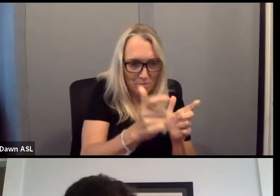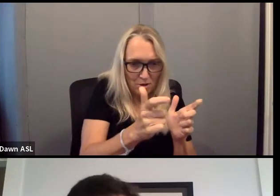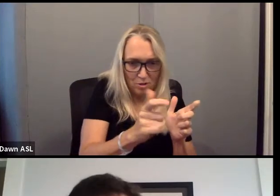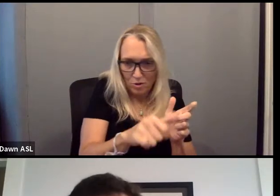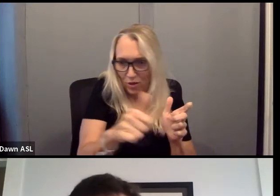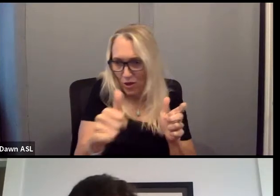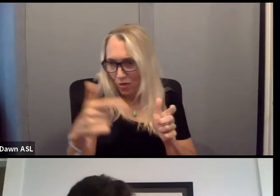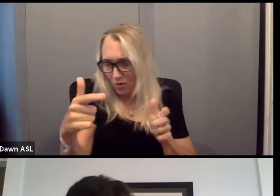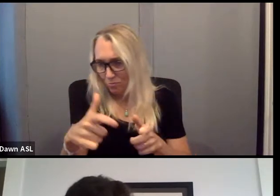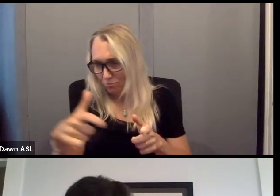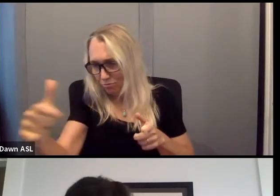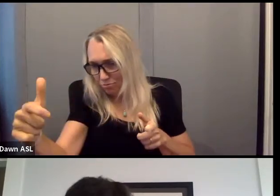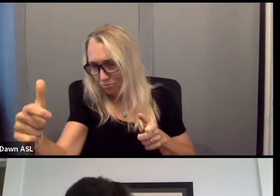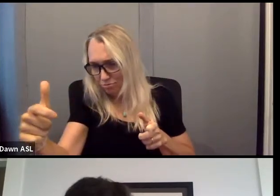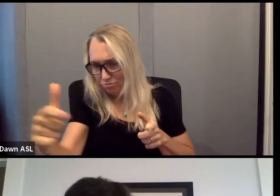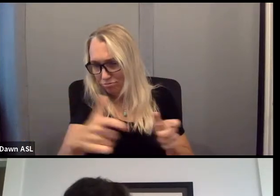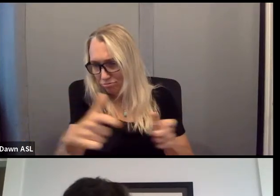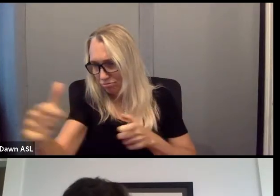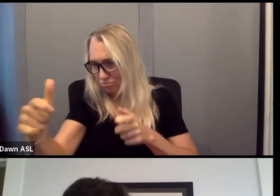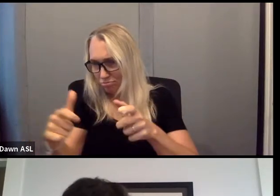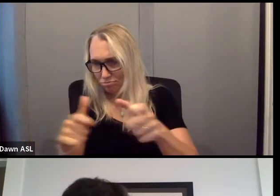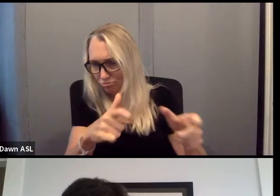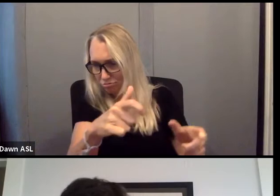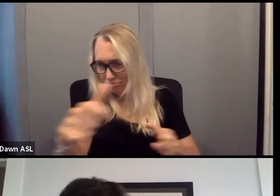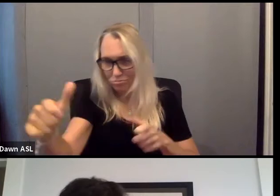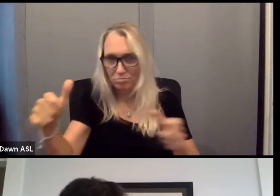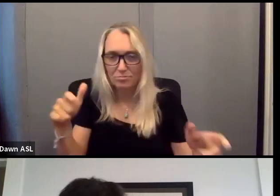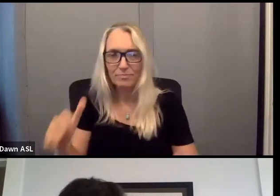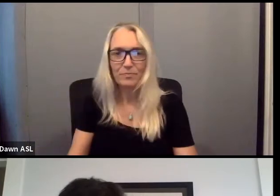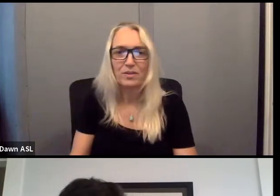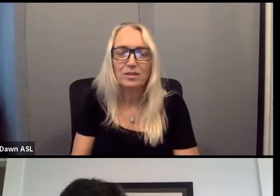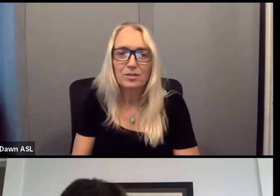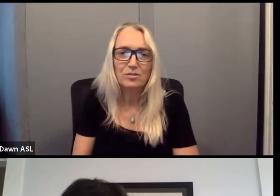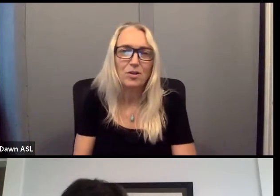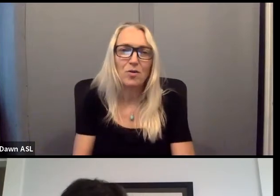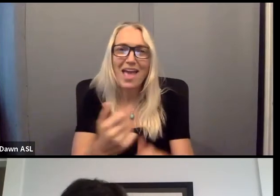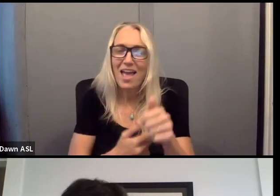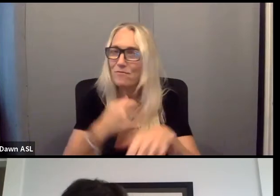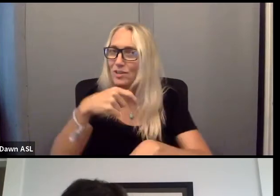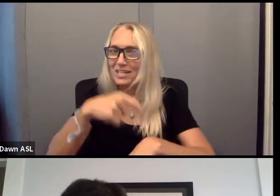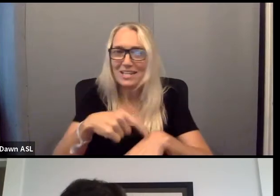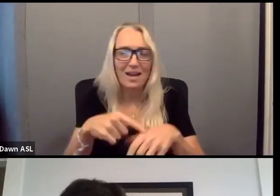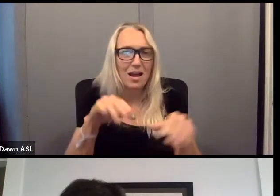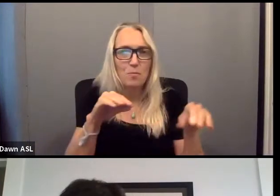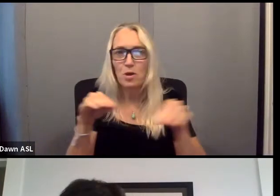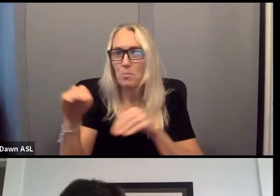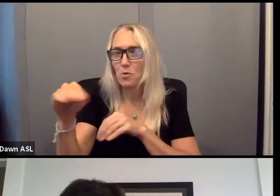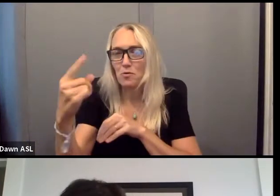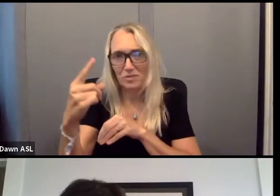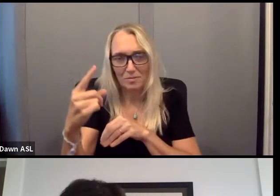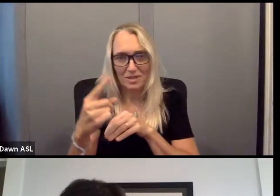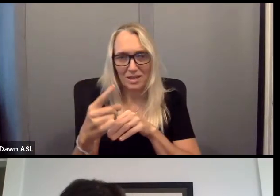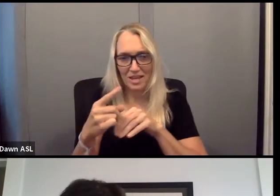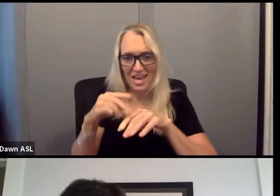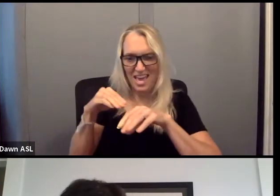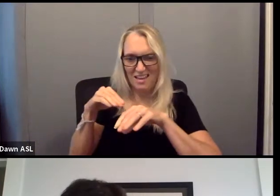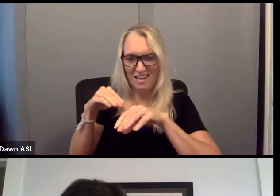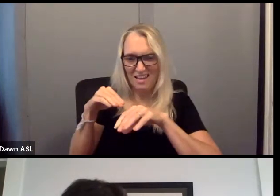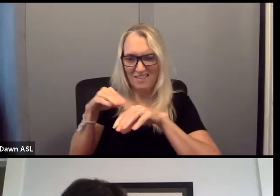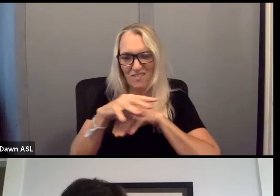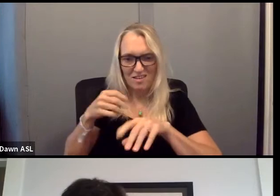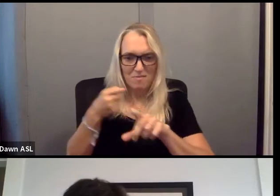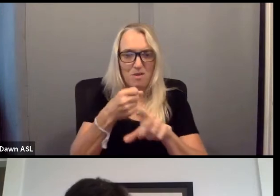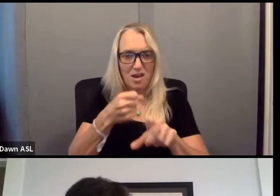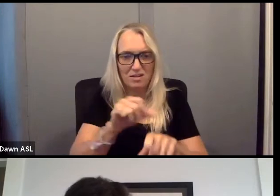puzzle pieces will need to absorb those additional areas, meaning that every time a boundary is moved, it creates a cascade of changes